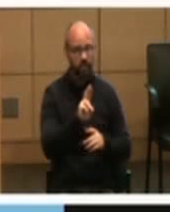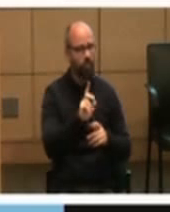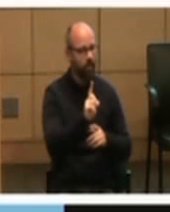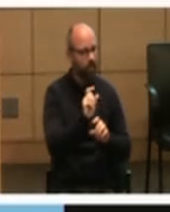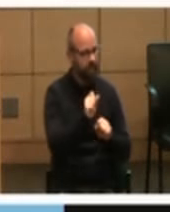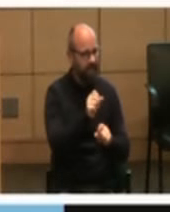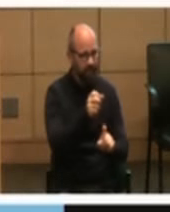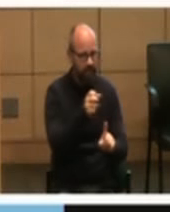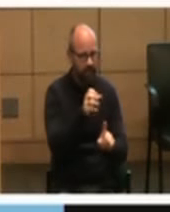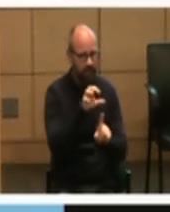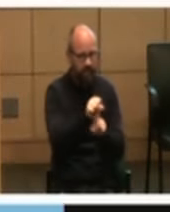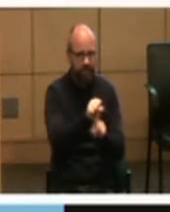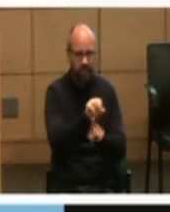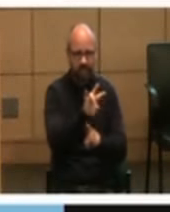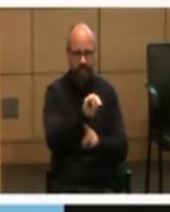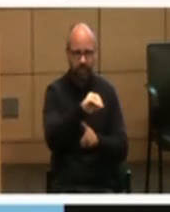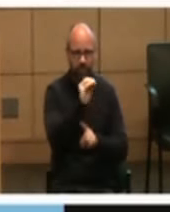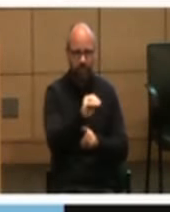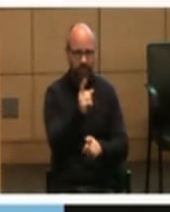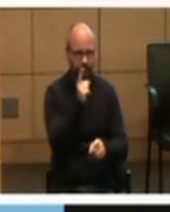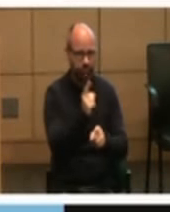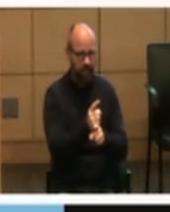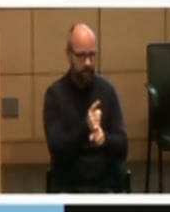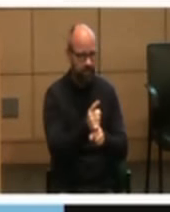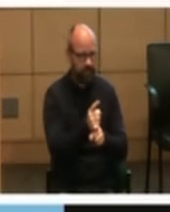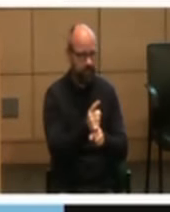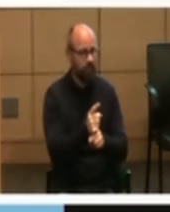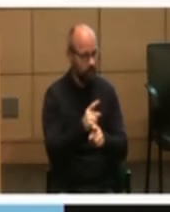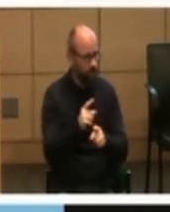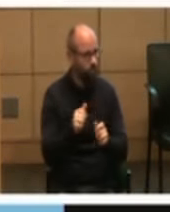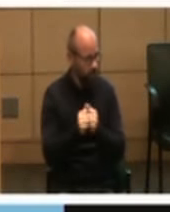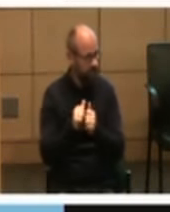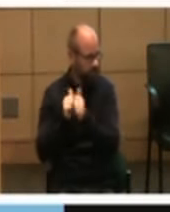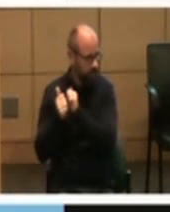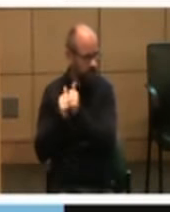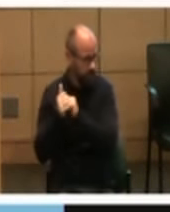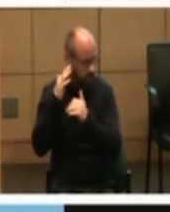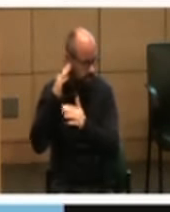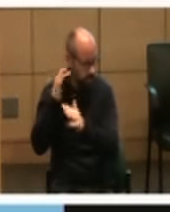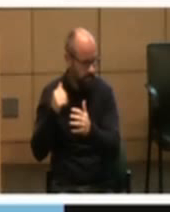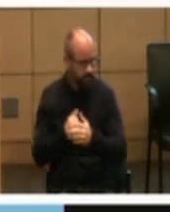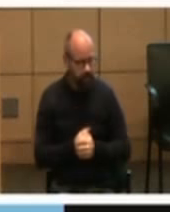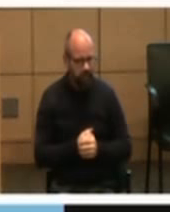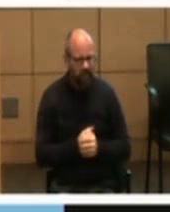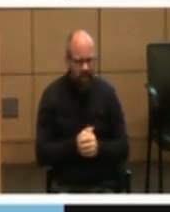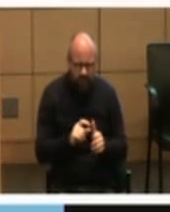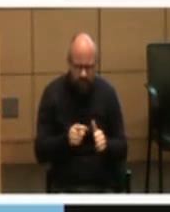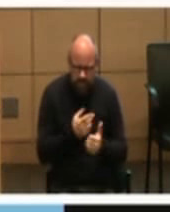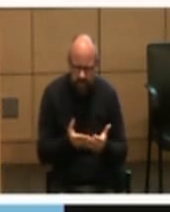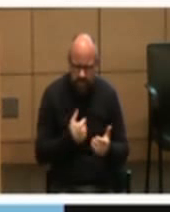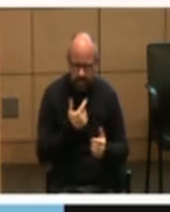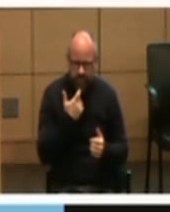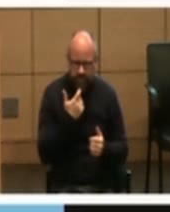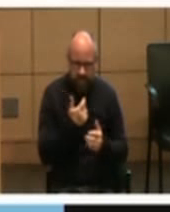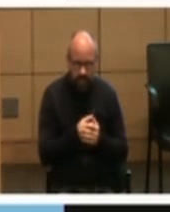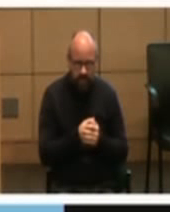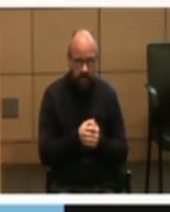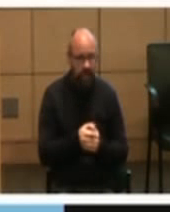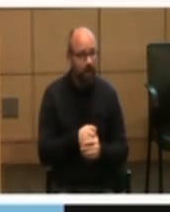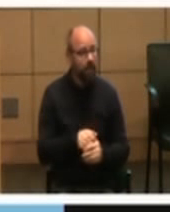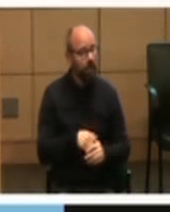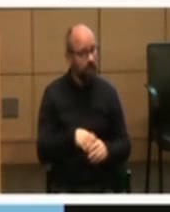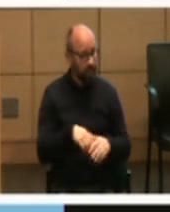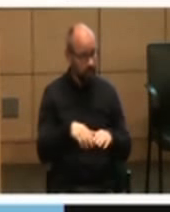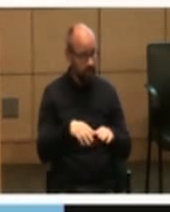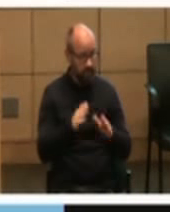70% correct as a function of each masker condition. And the first thing I'll say is that the listeners with hearing loss, there wasn't